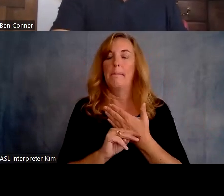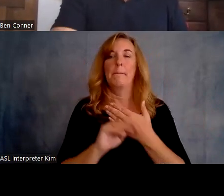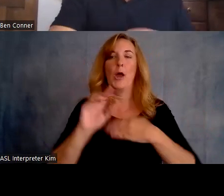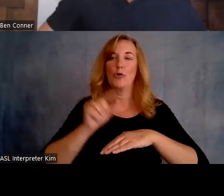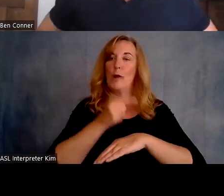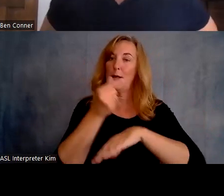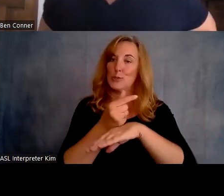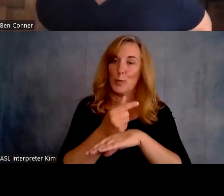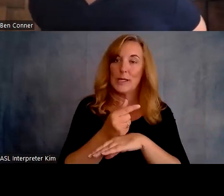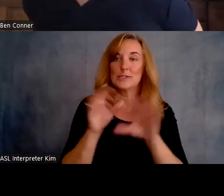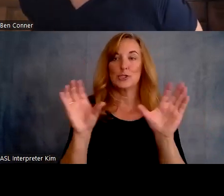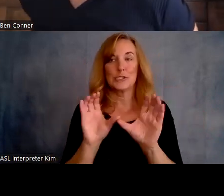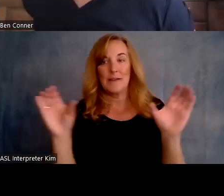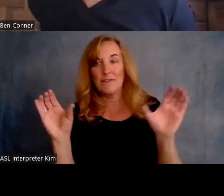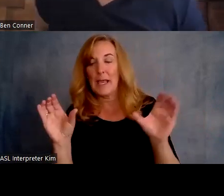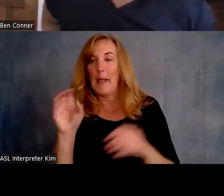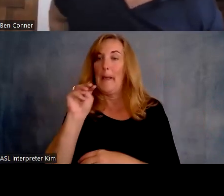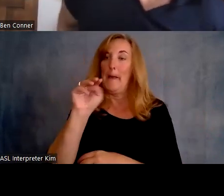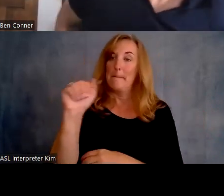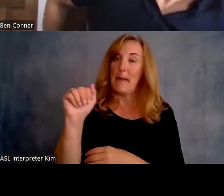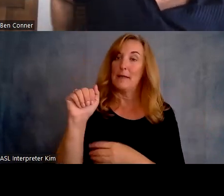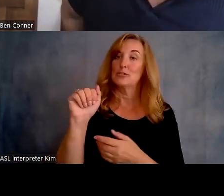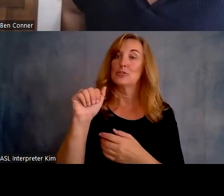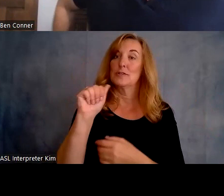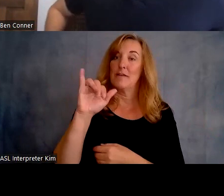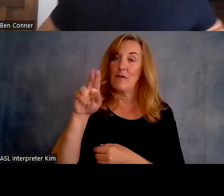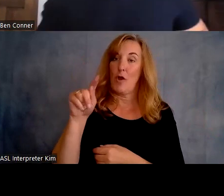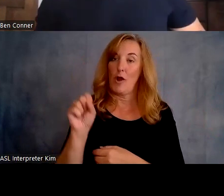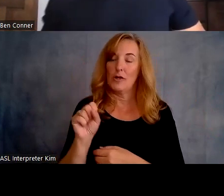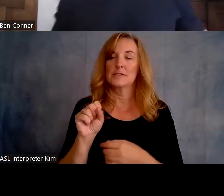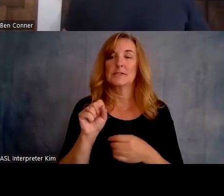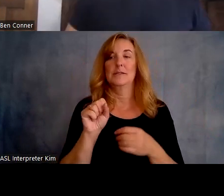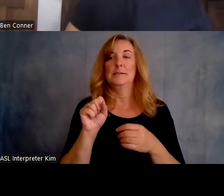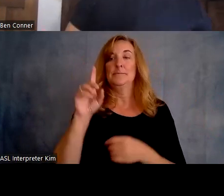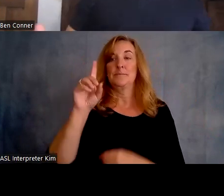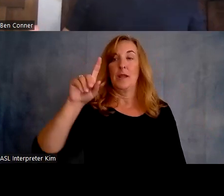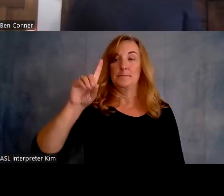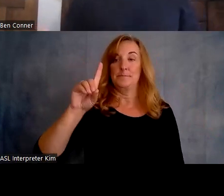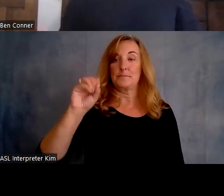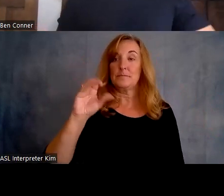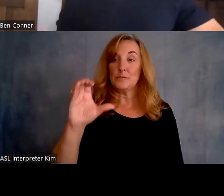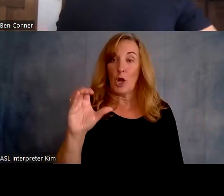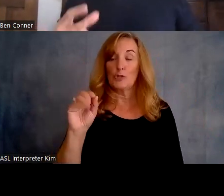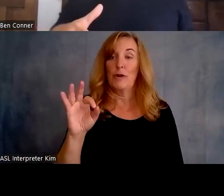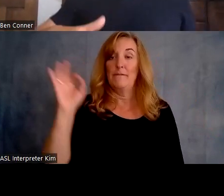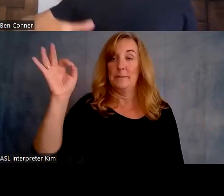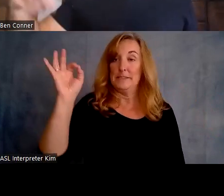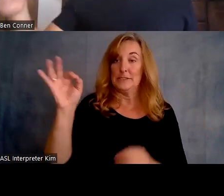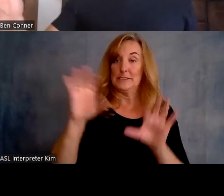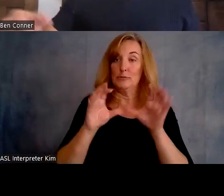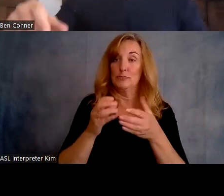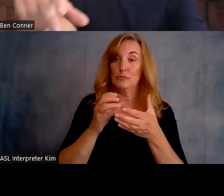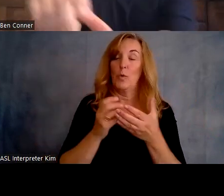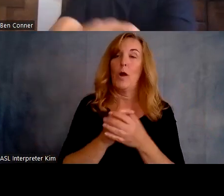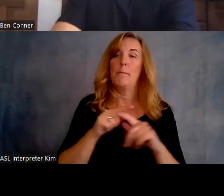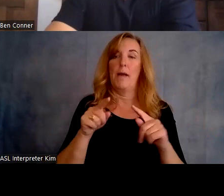and ministry, a master's of arts, even a doctor of ministry cohort, which we're going to start our second one, not this January, but